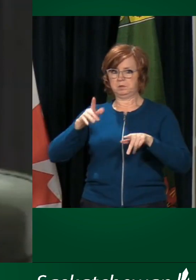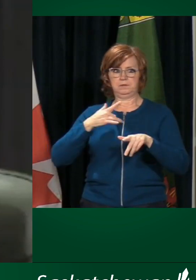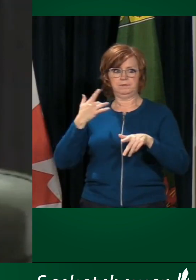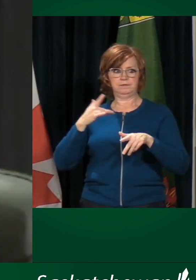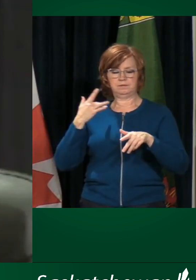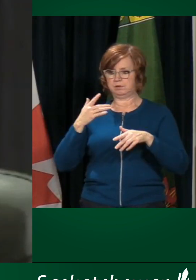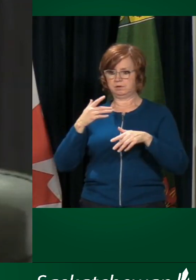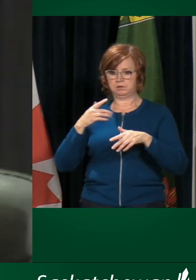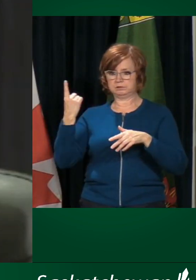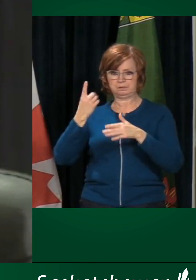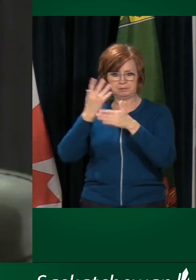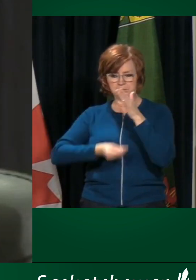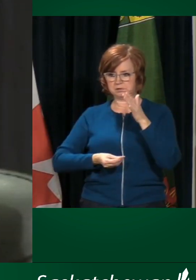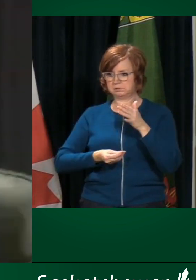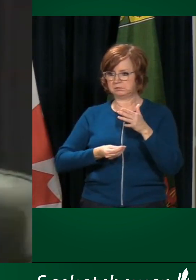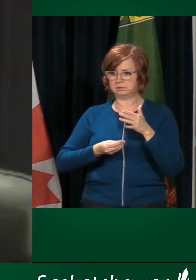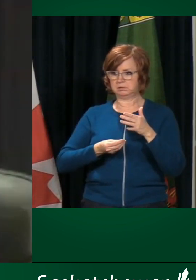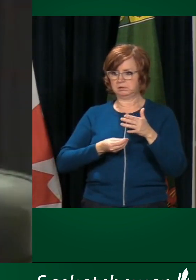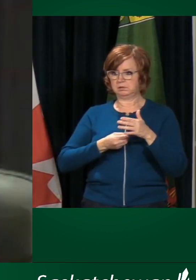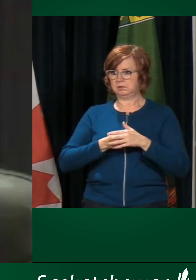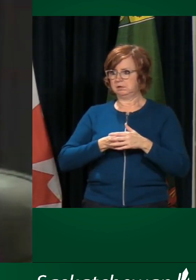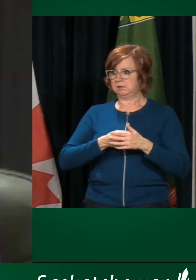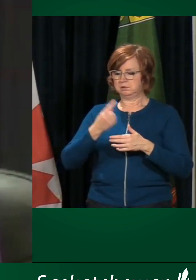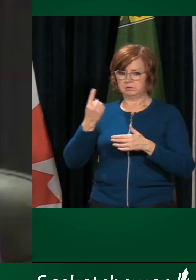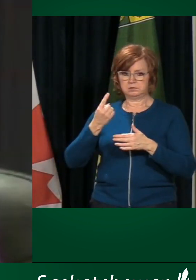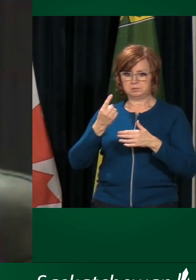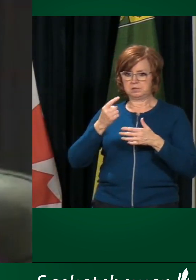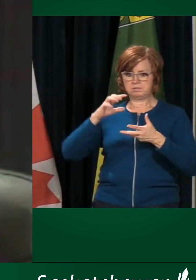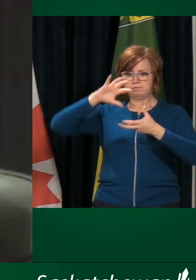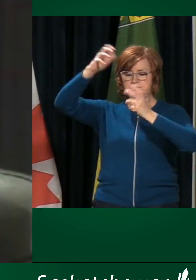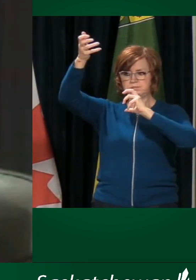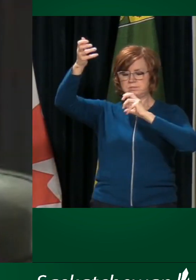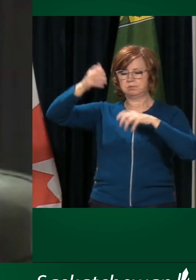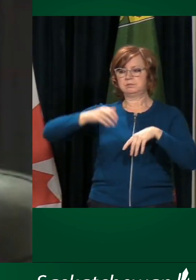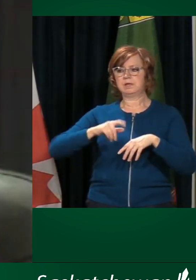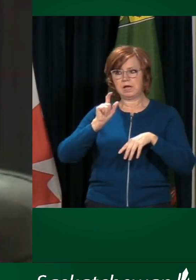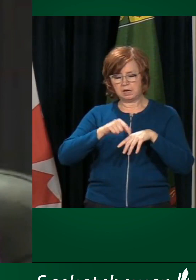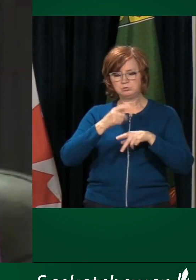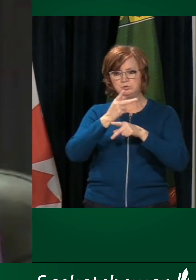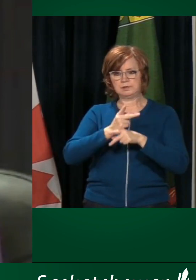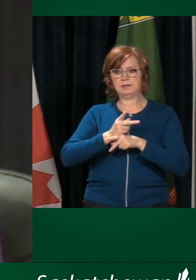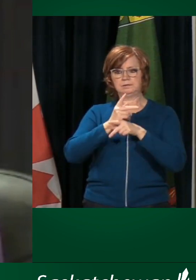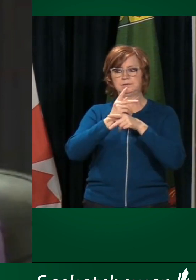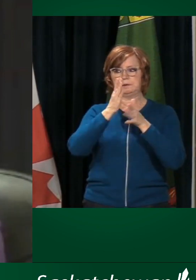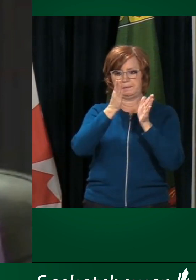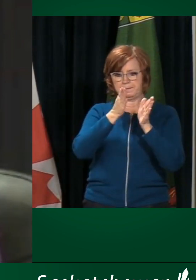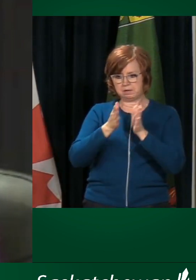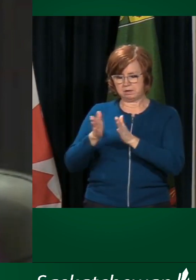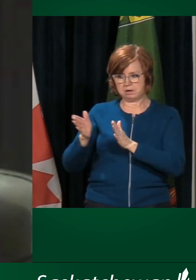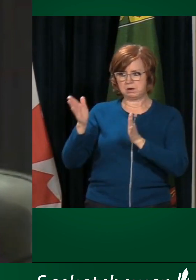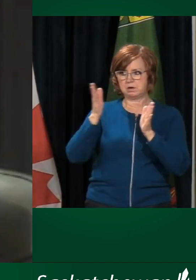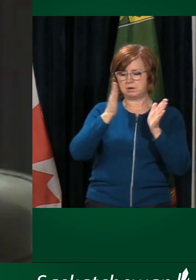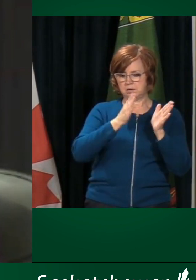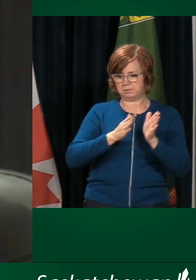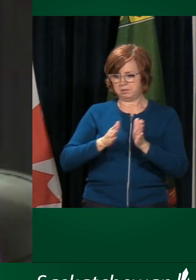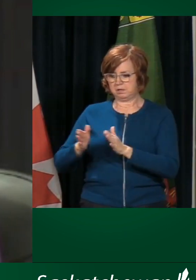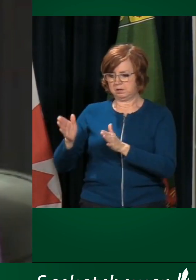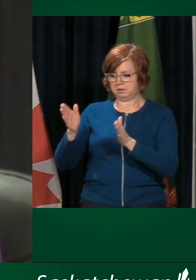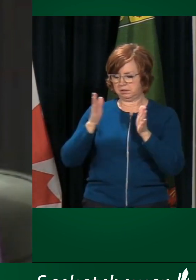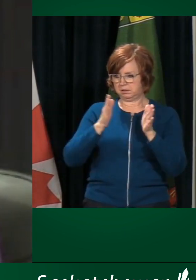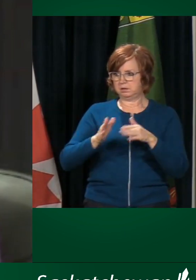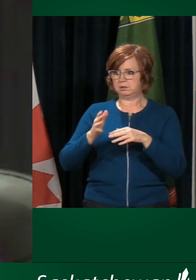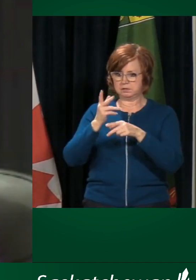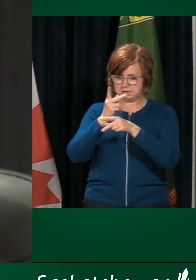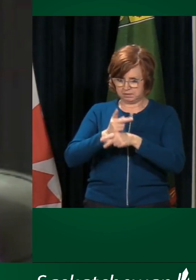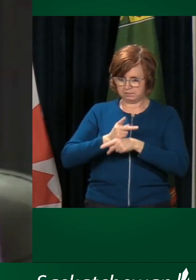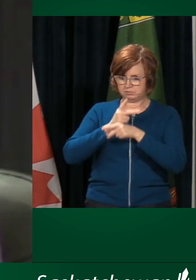diagnostic needs that went postponed. So we will be developing that plan over the next couple of weeks, and certainly we'll be trying to define, you